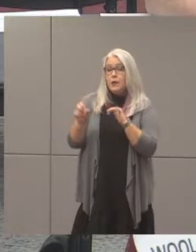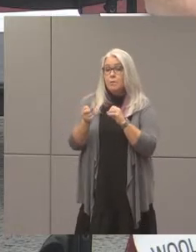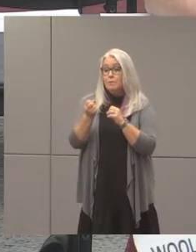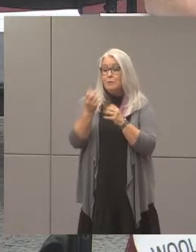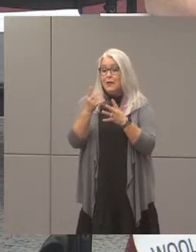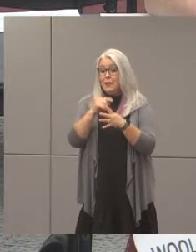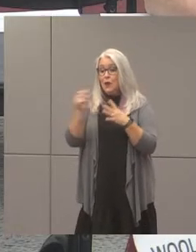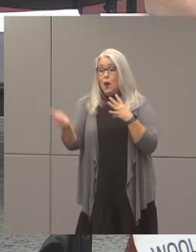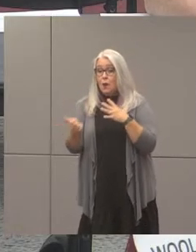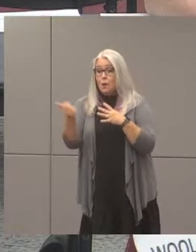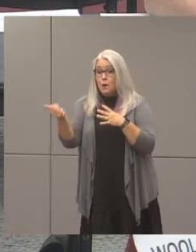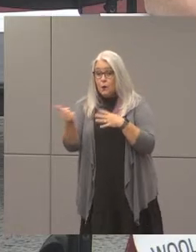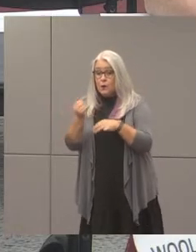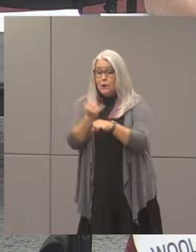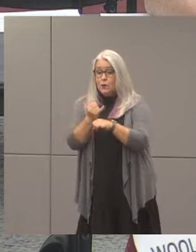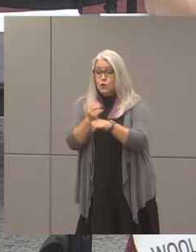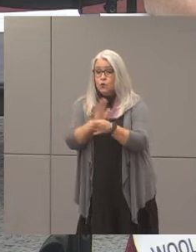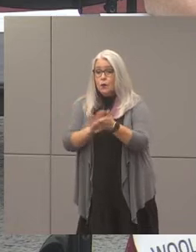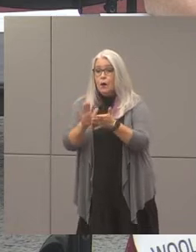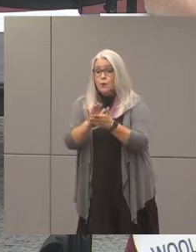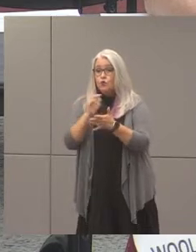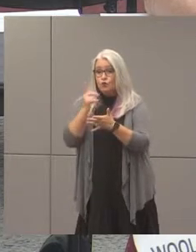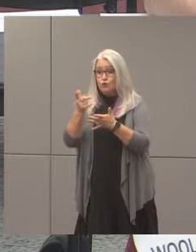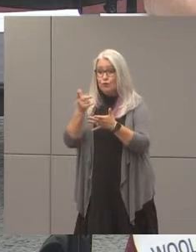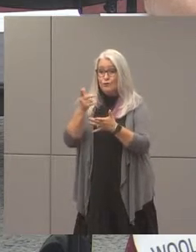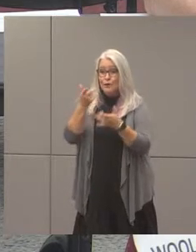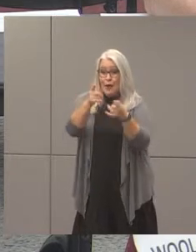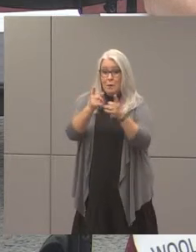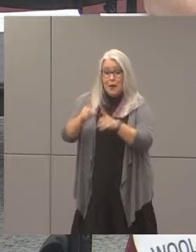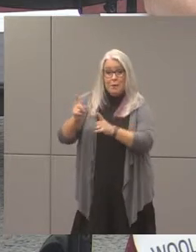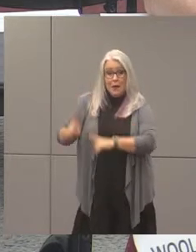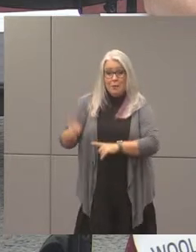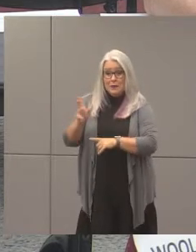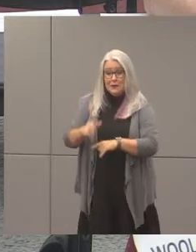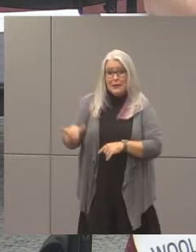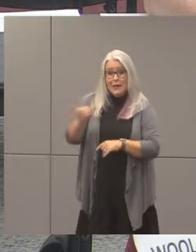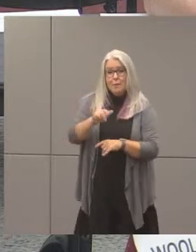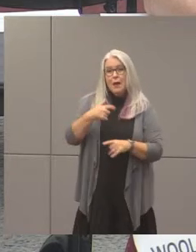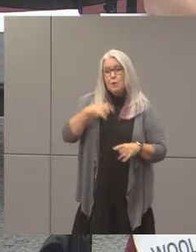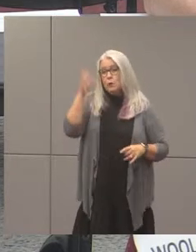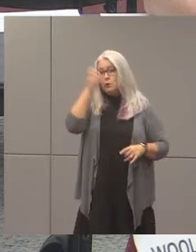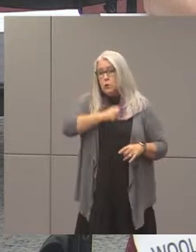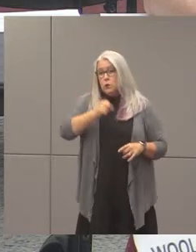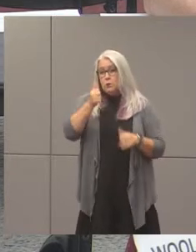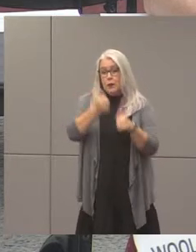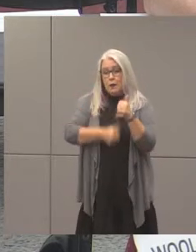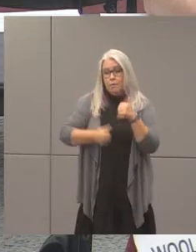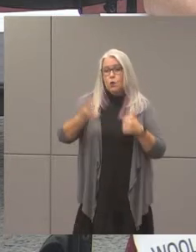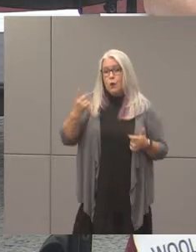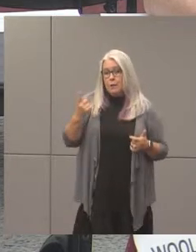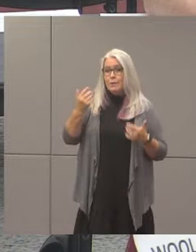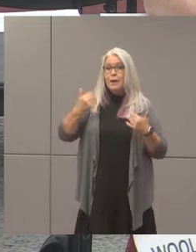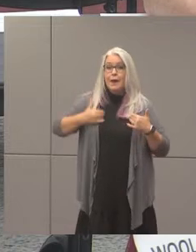this done to? I was going to assume that probably everybody had this done to them.